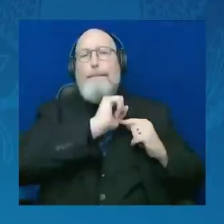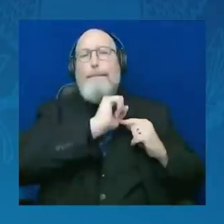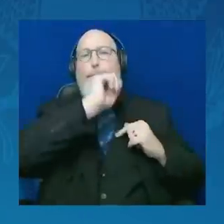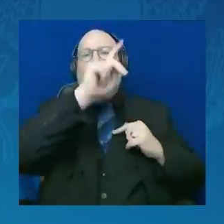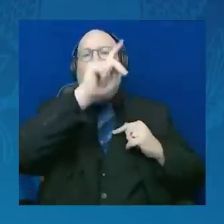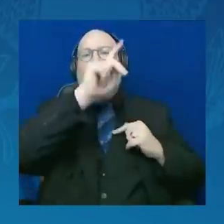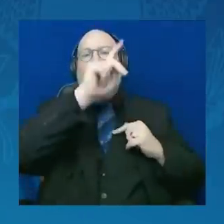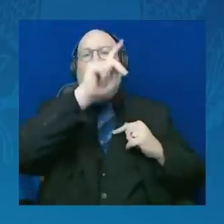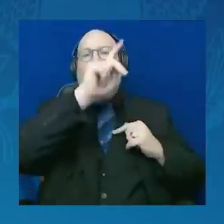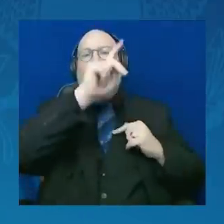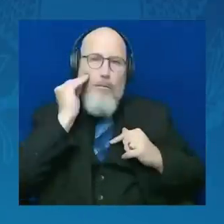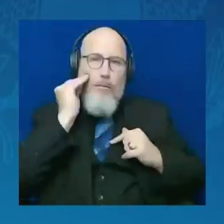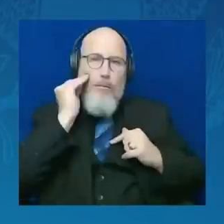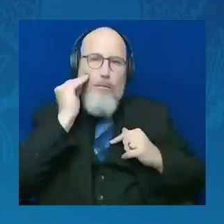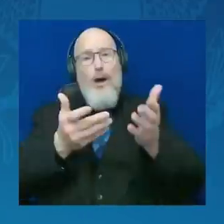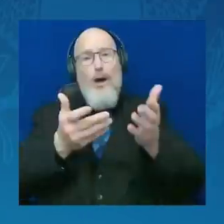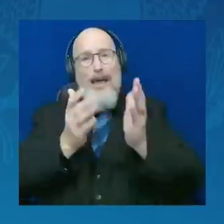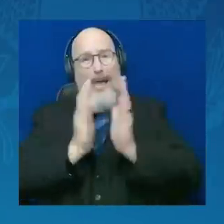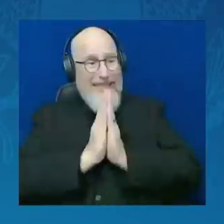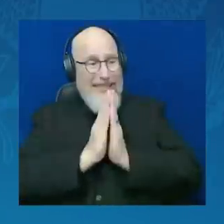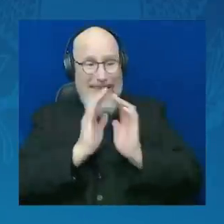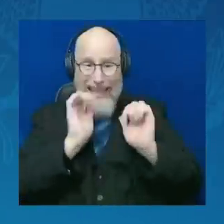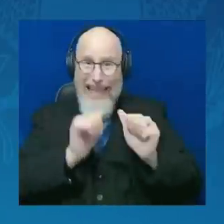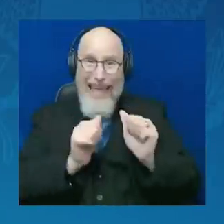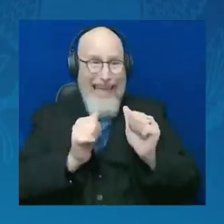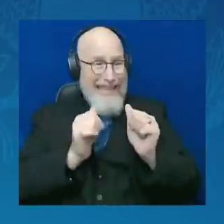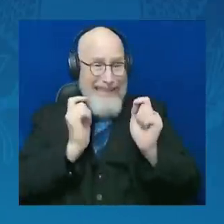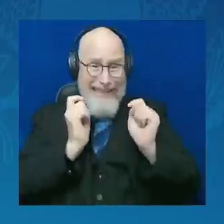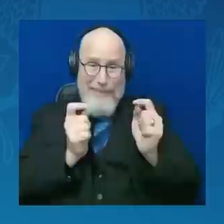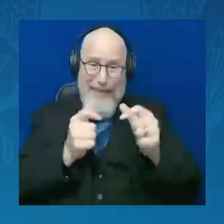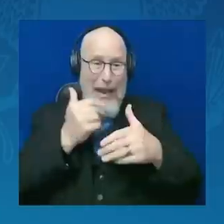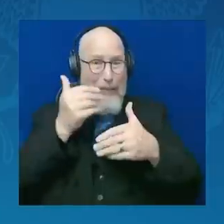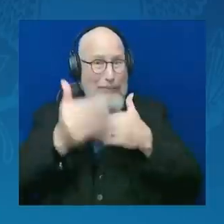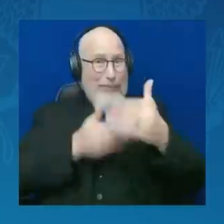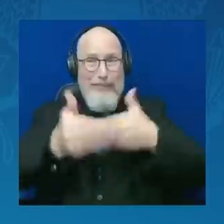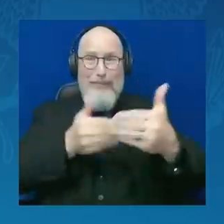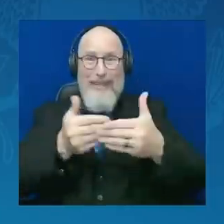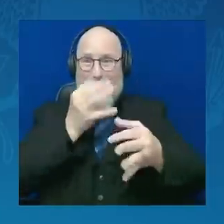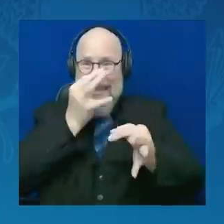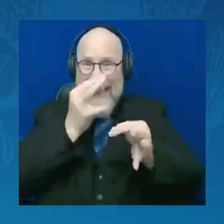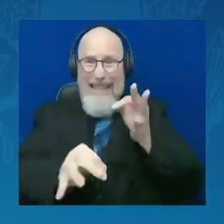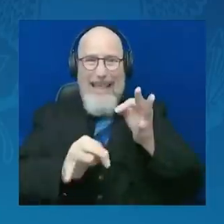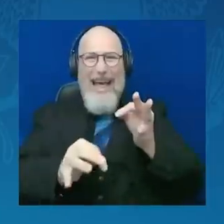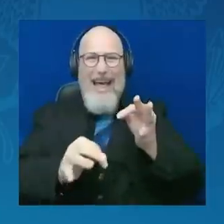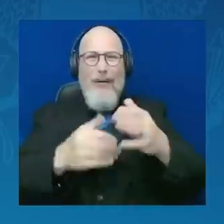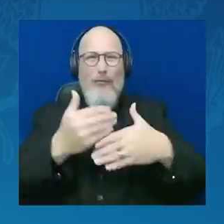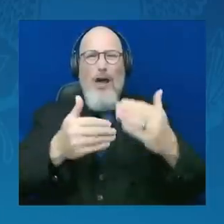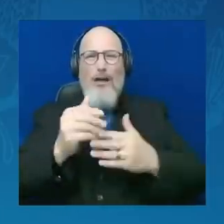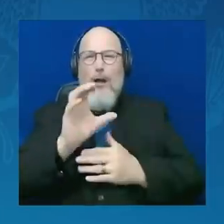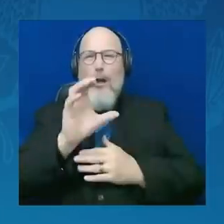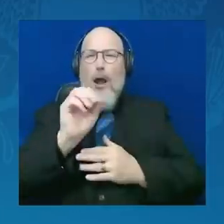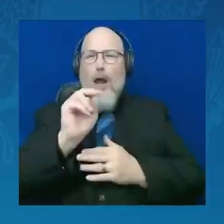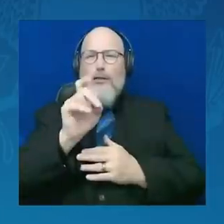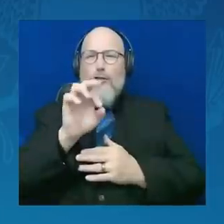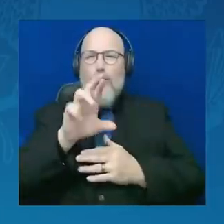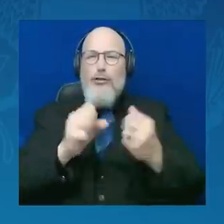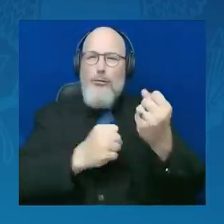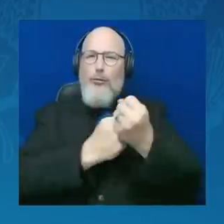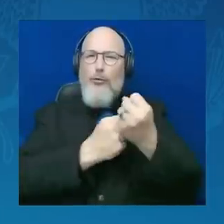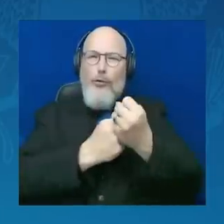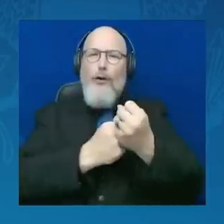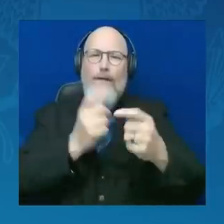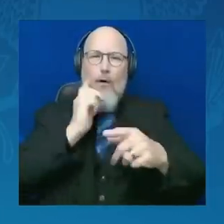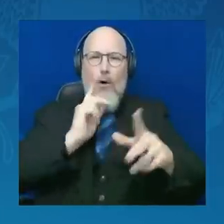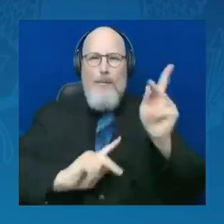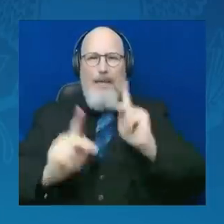speed up and simplify the procedures for such people, the consular procedures to be simplified for those people who would like to leave for the United States,